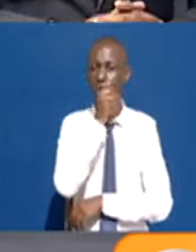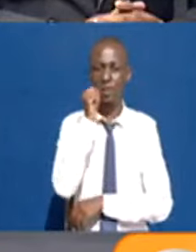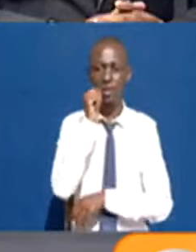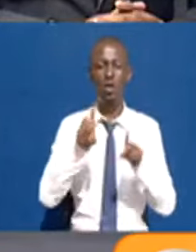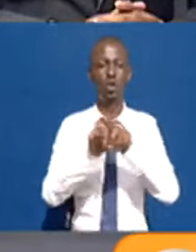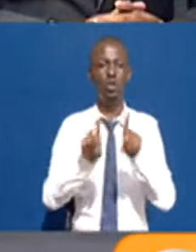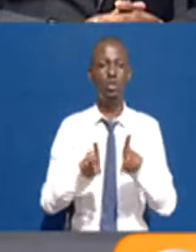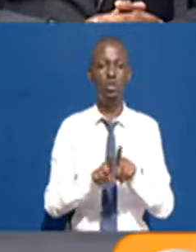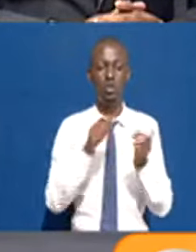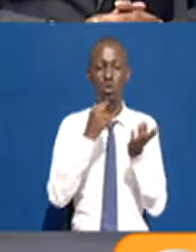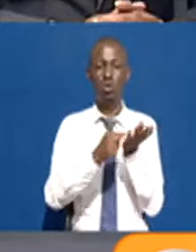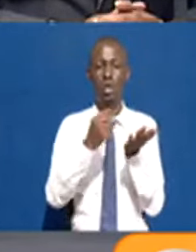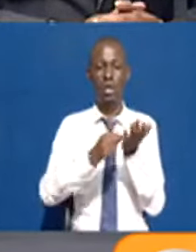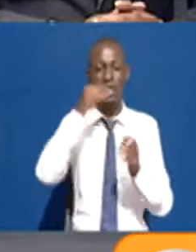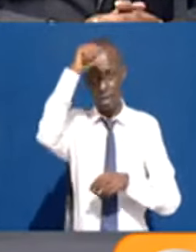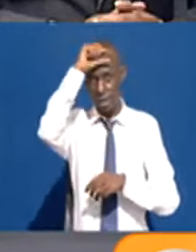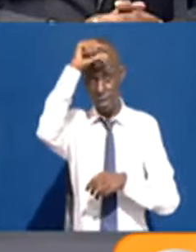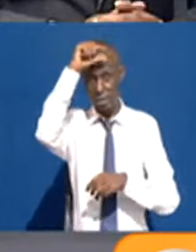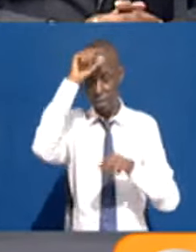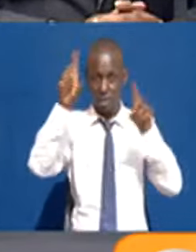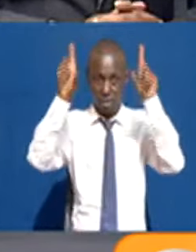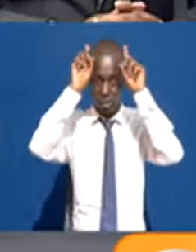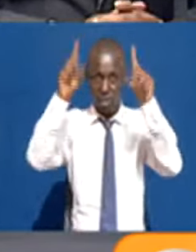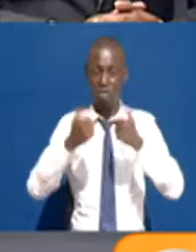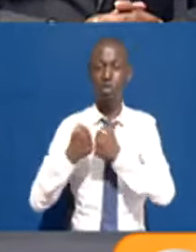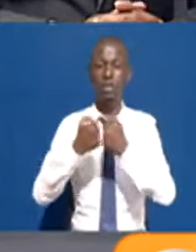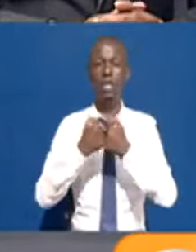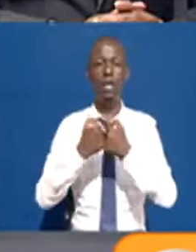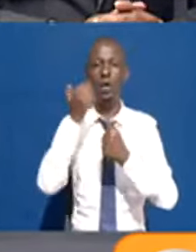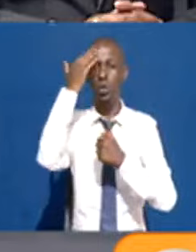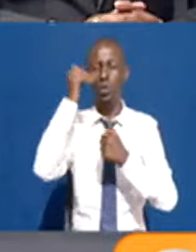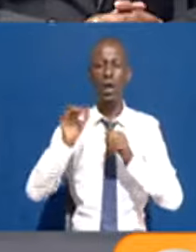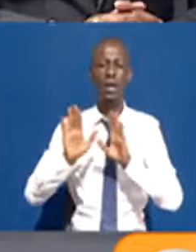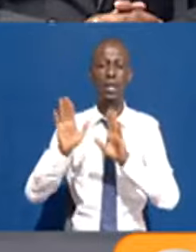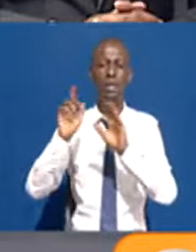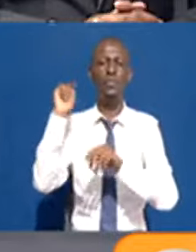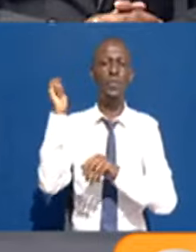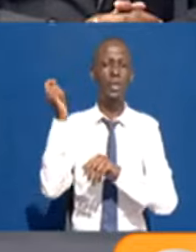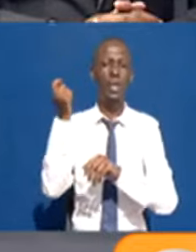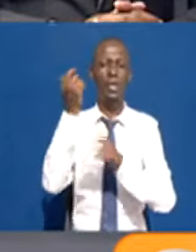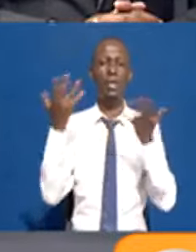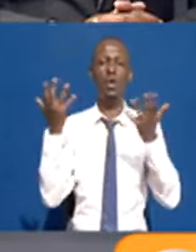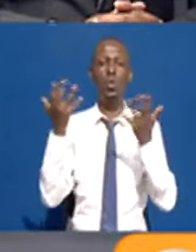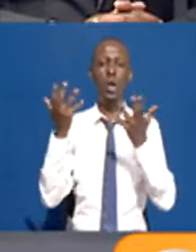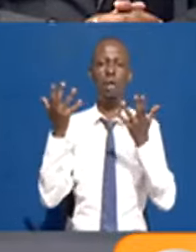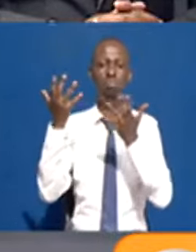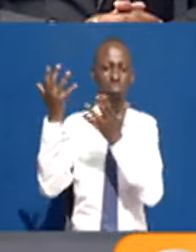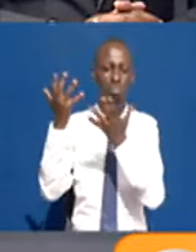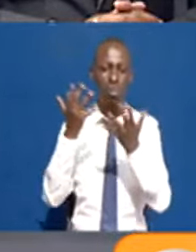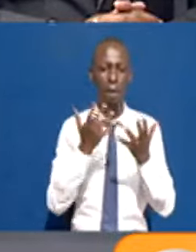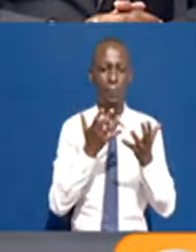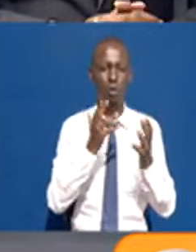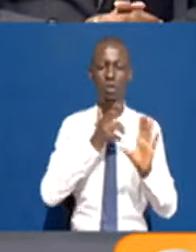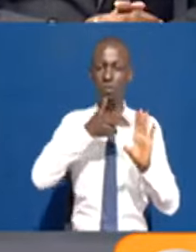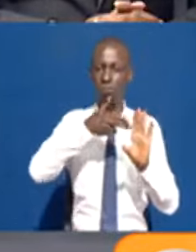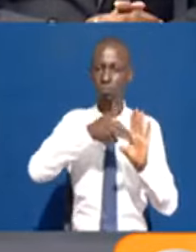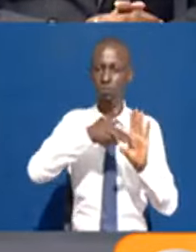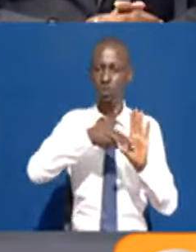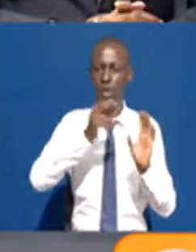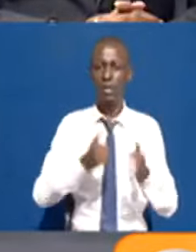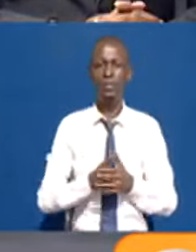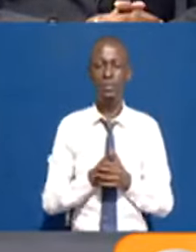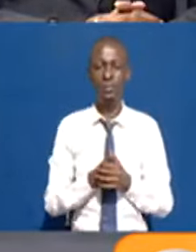the Ugandan government's decision to move away from Kenya as its primary source of fuel. In